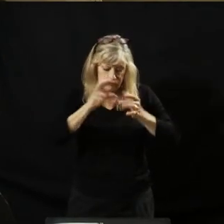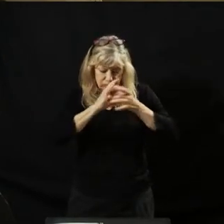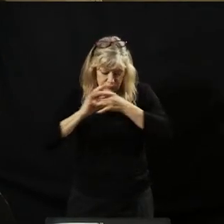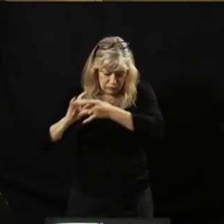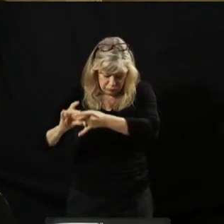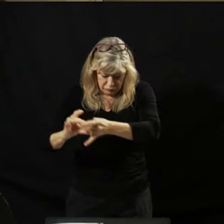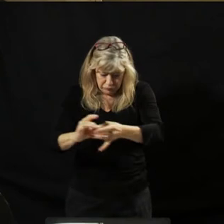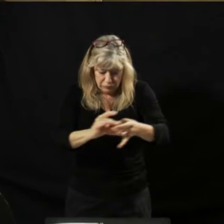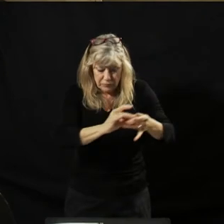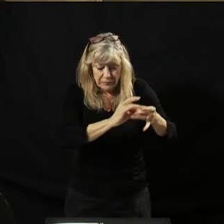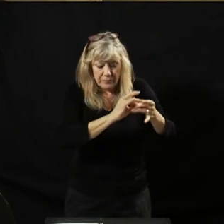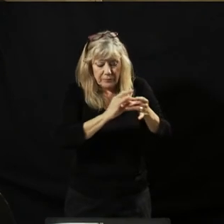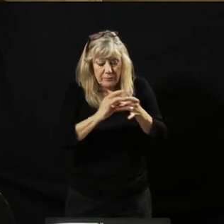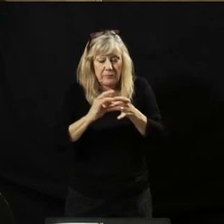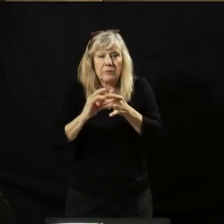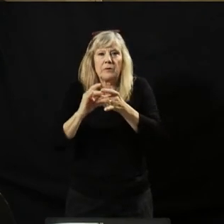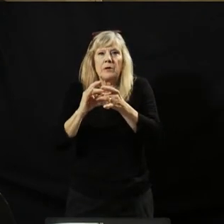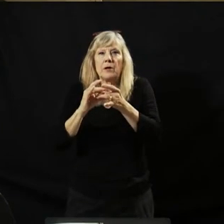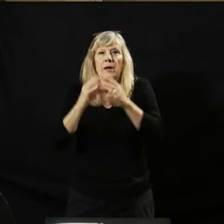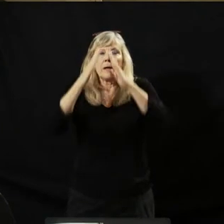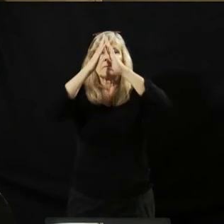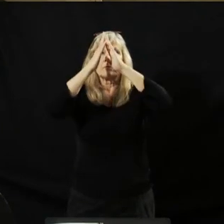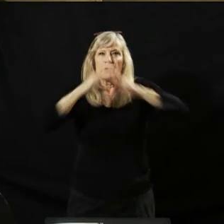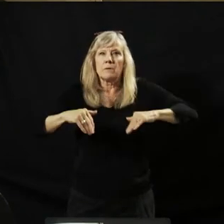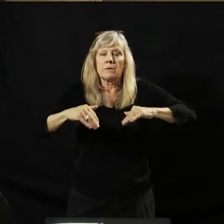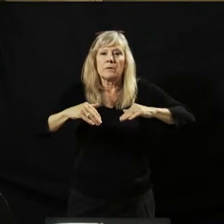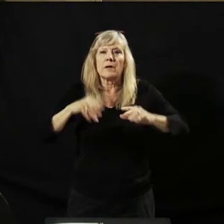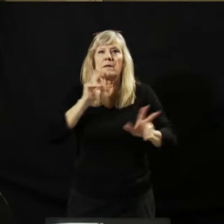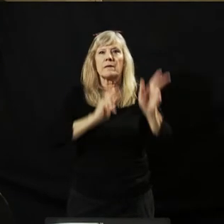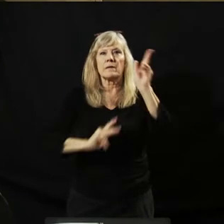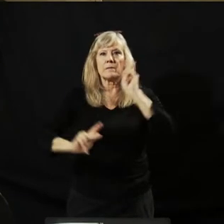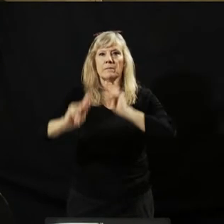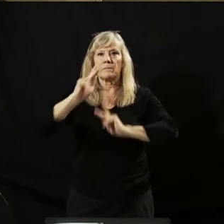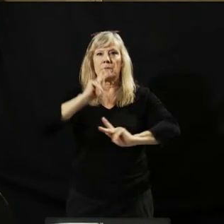brings down the mighty.